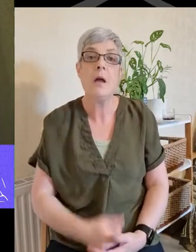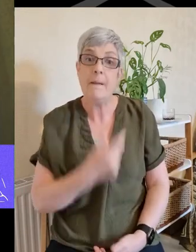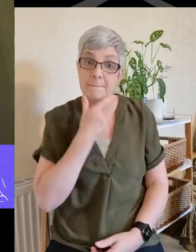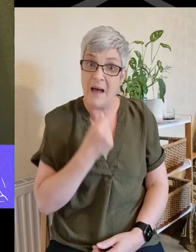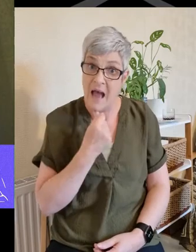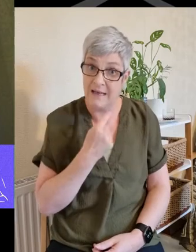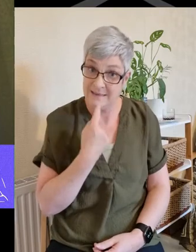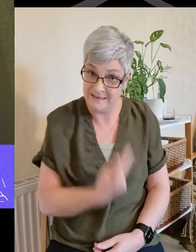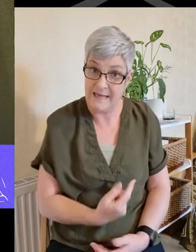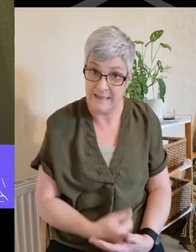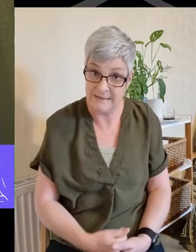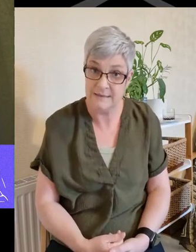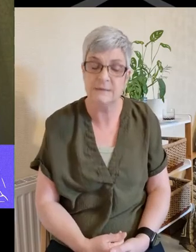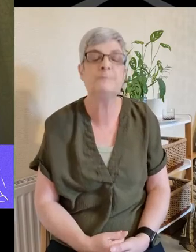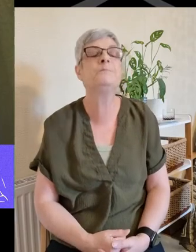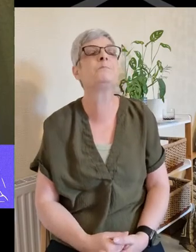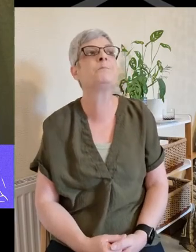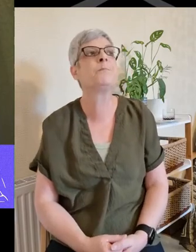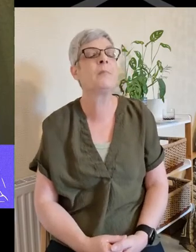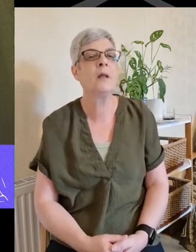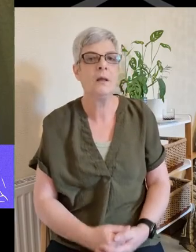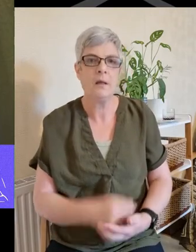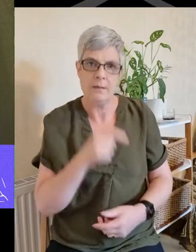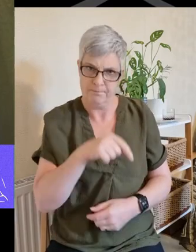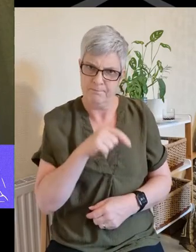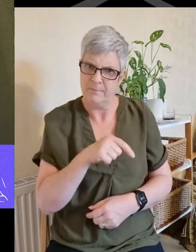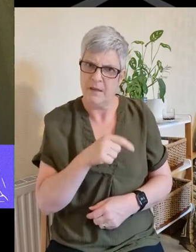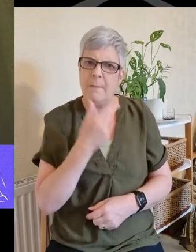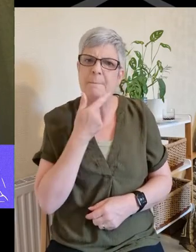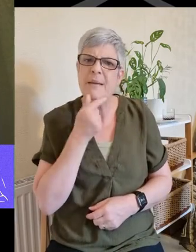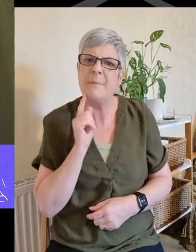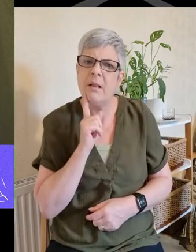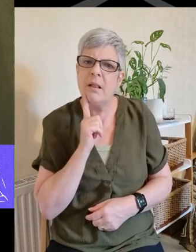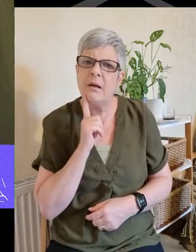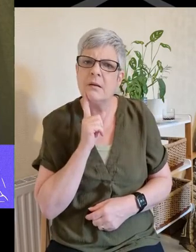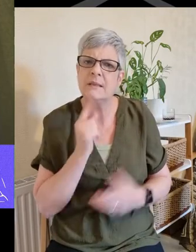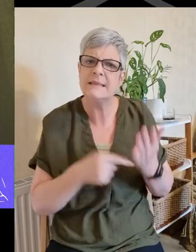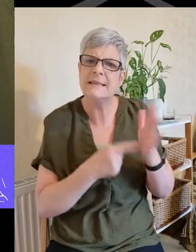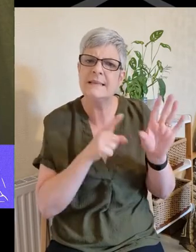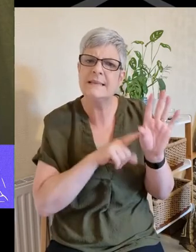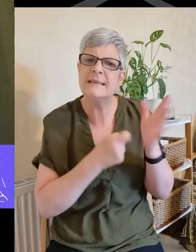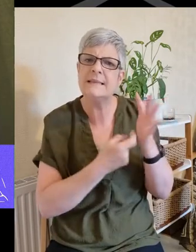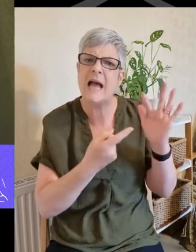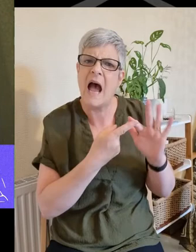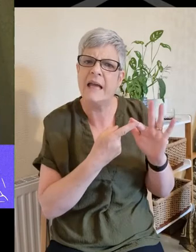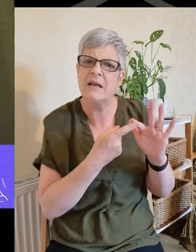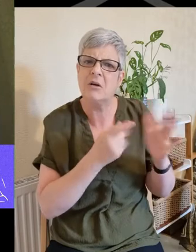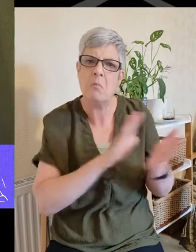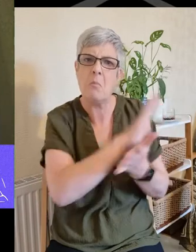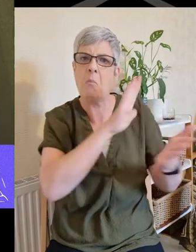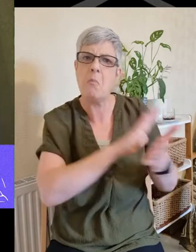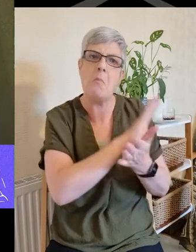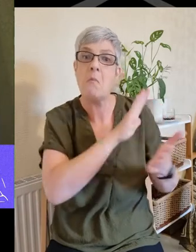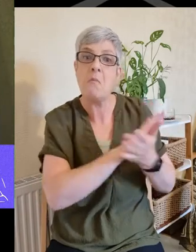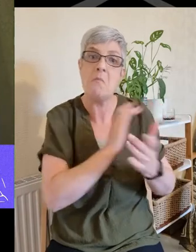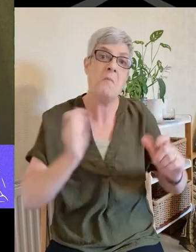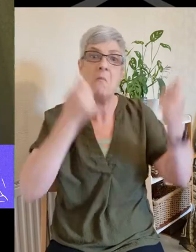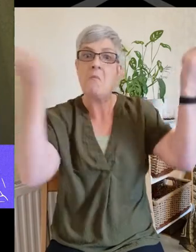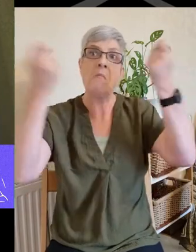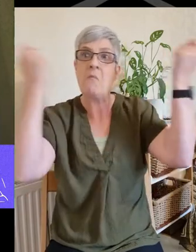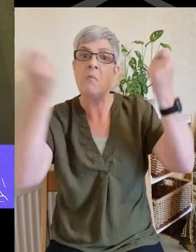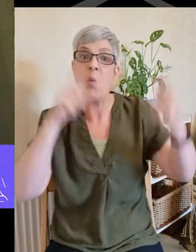Mortal man, he said, this is what the people in the city of Tyre are cheering about. They